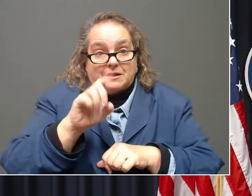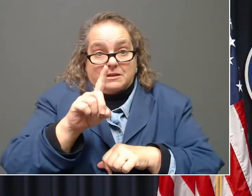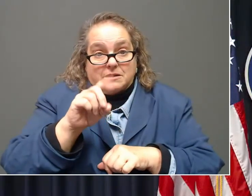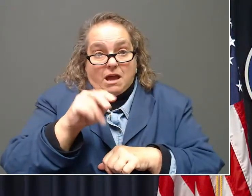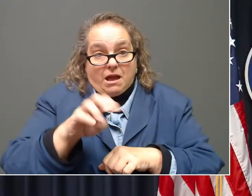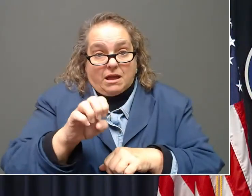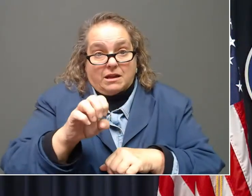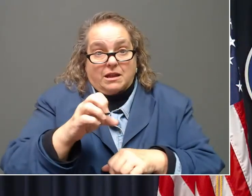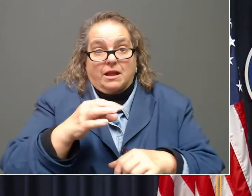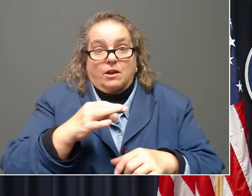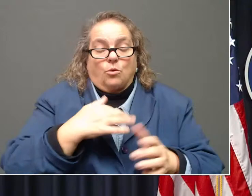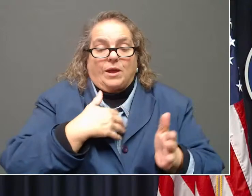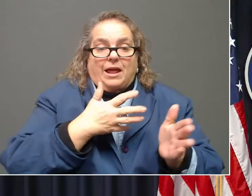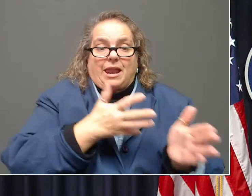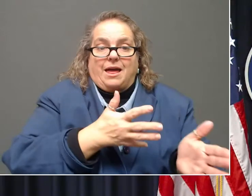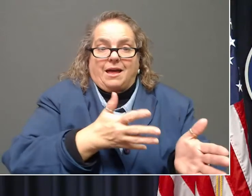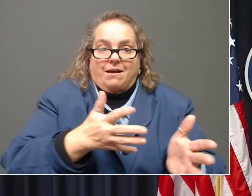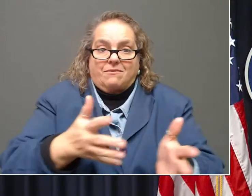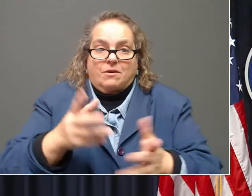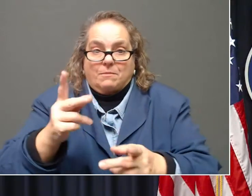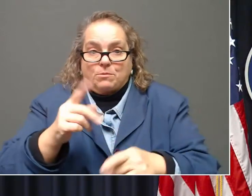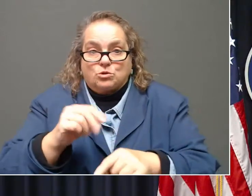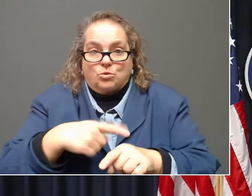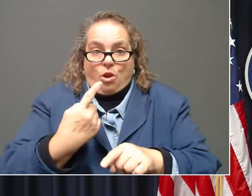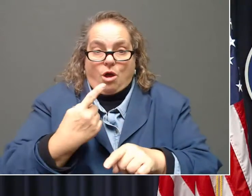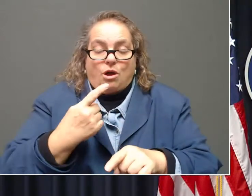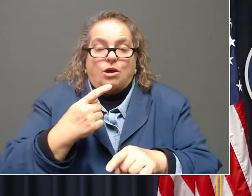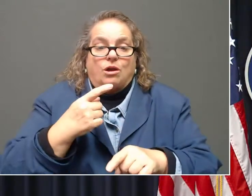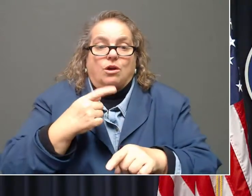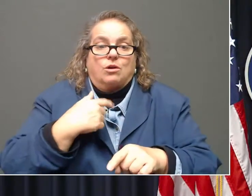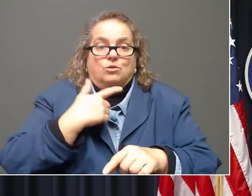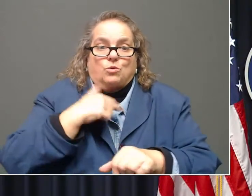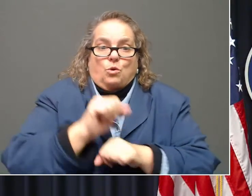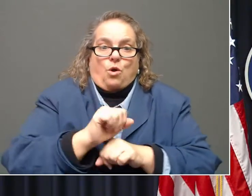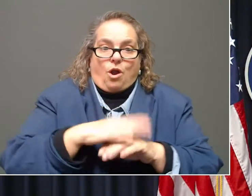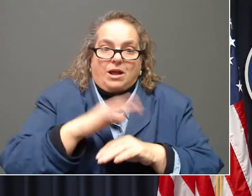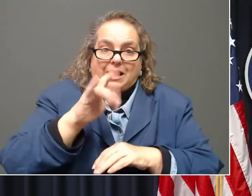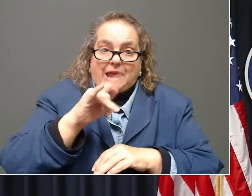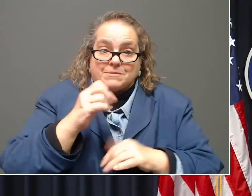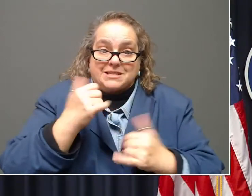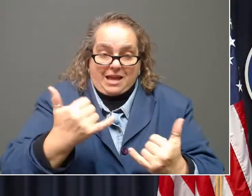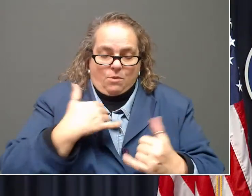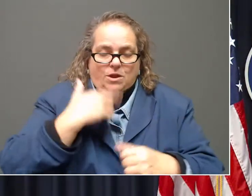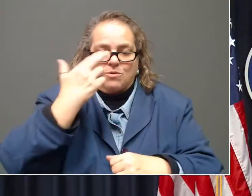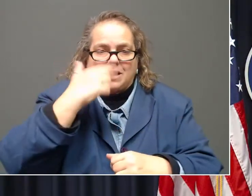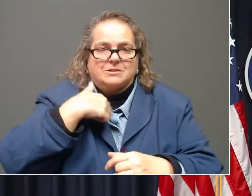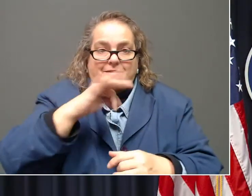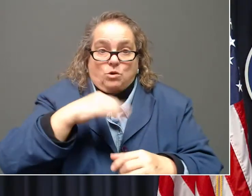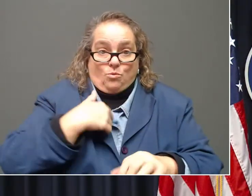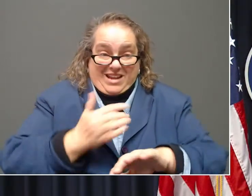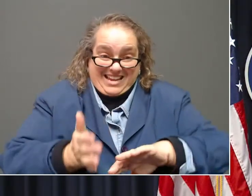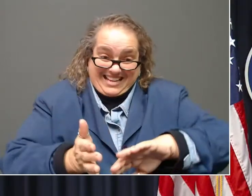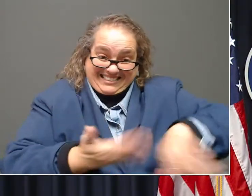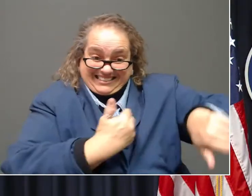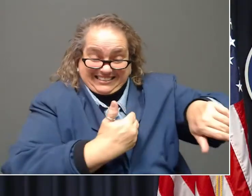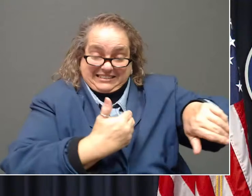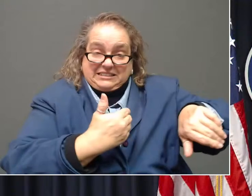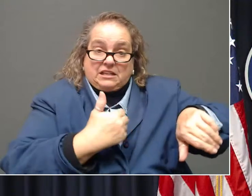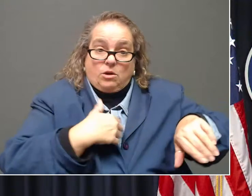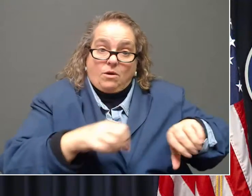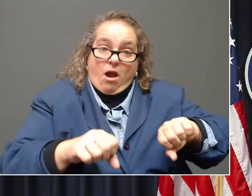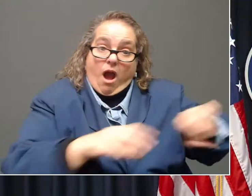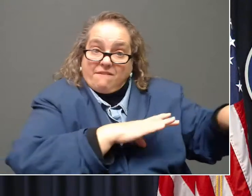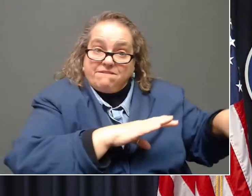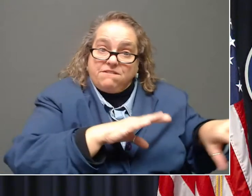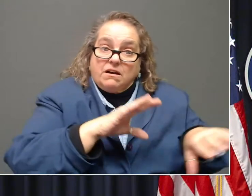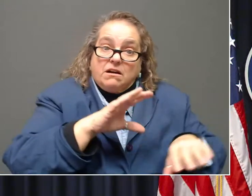So there's a lot of layers here, but the good news is our ID validation is working and is catching those claims.